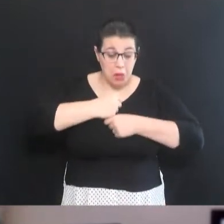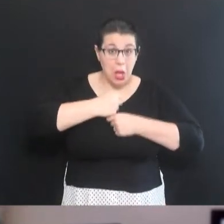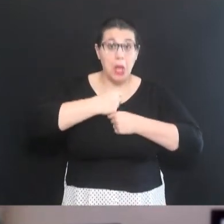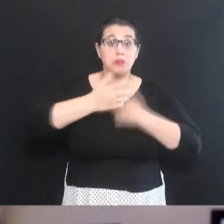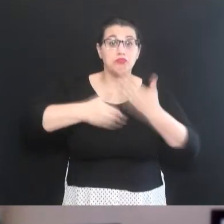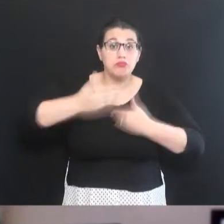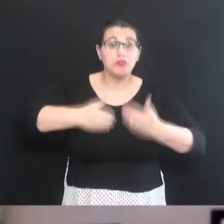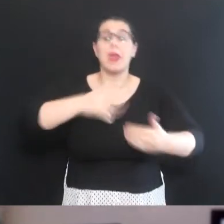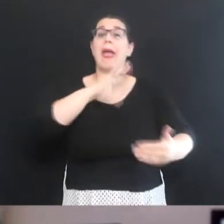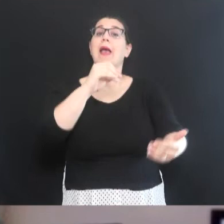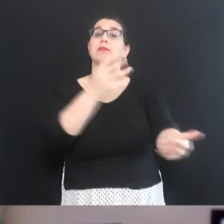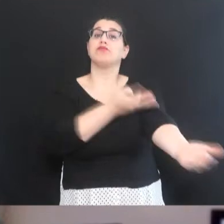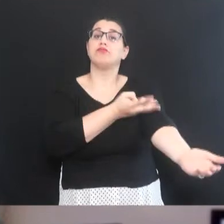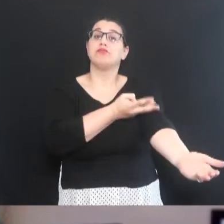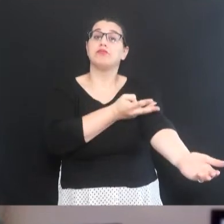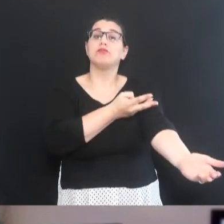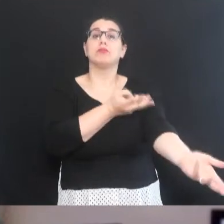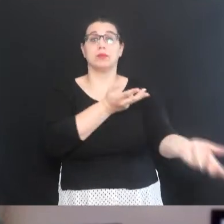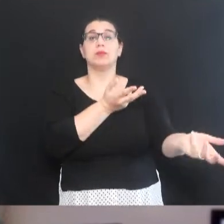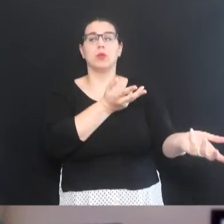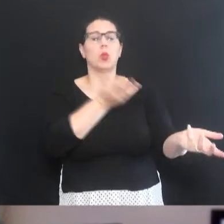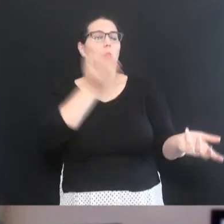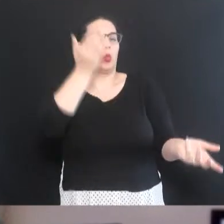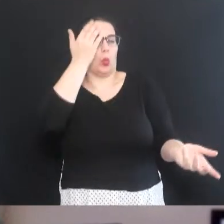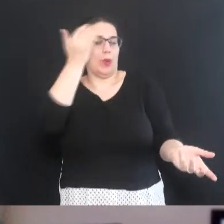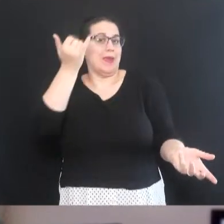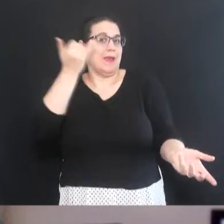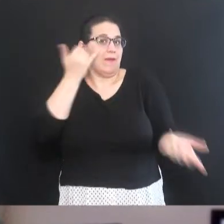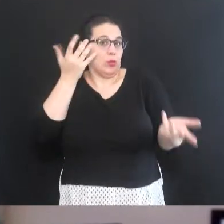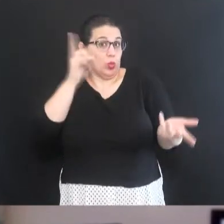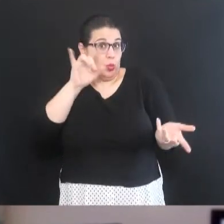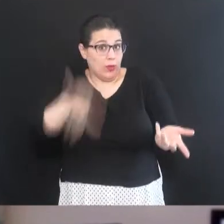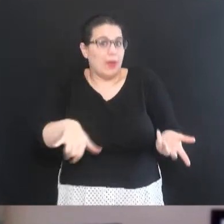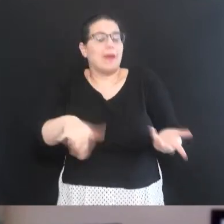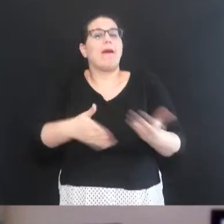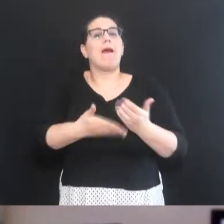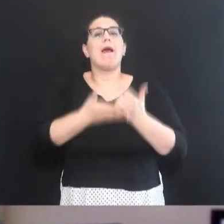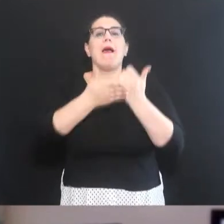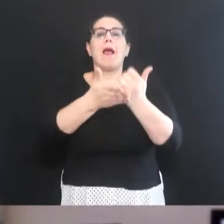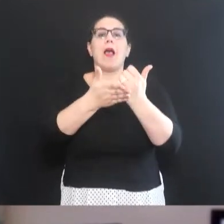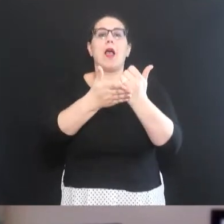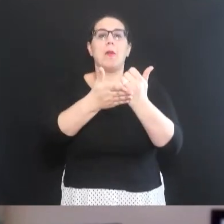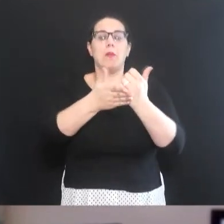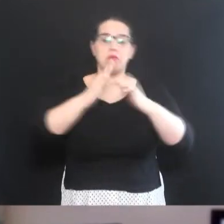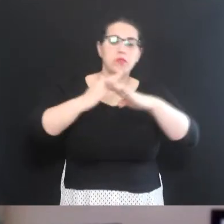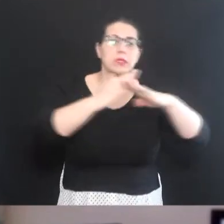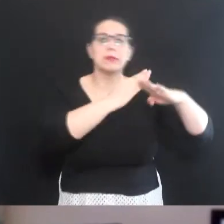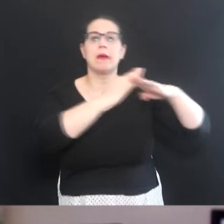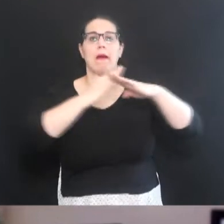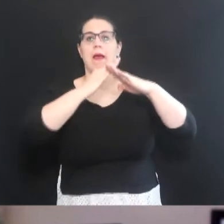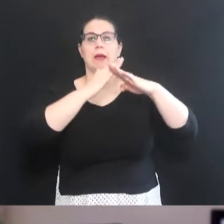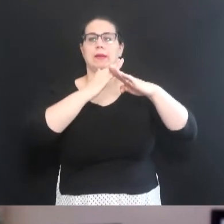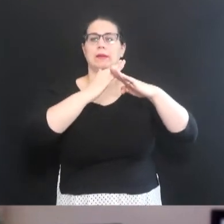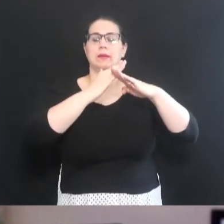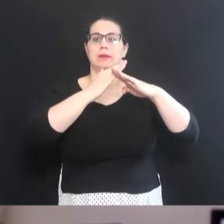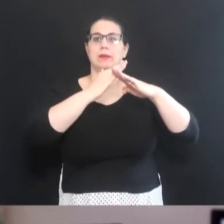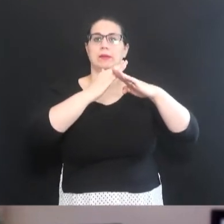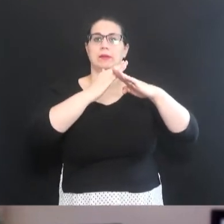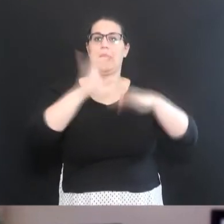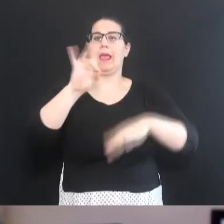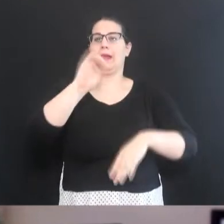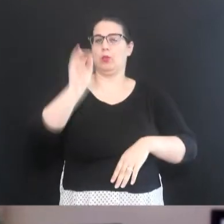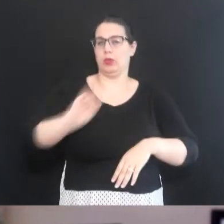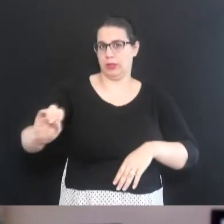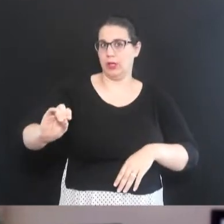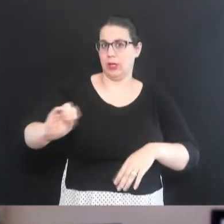people at risk who have COVID-19 by about 80%. This oral drug, that is 2